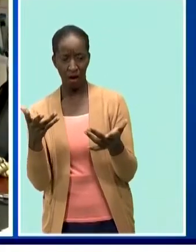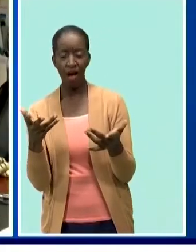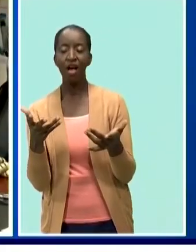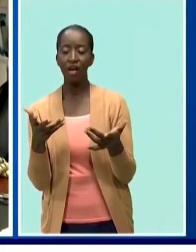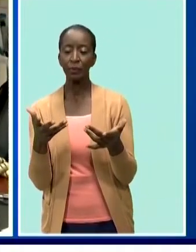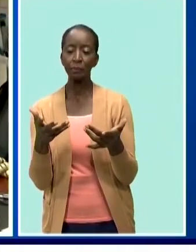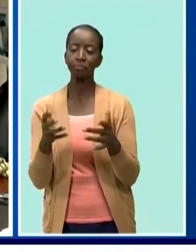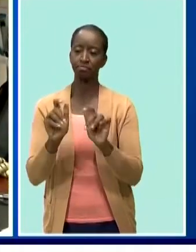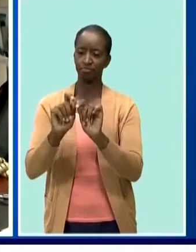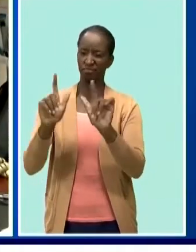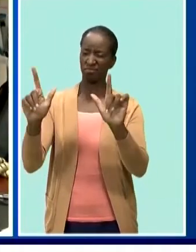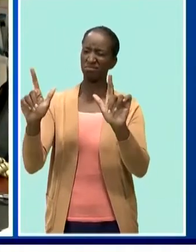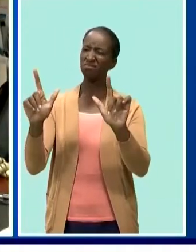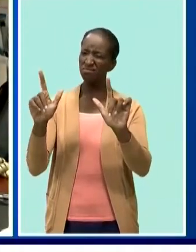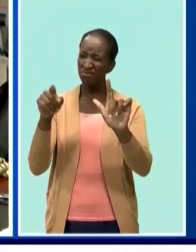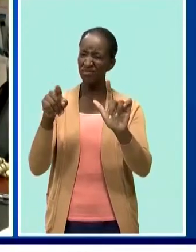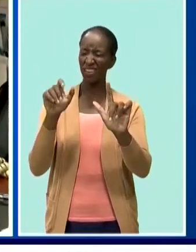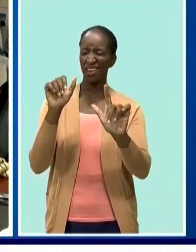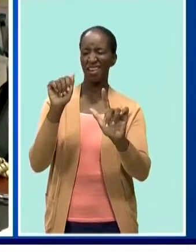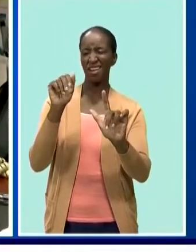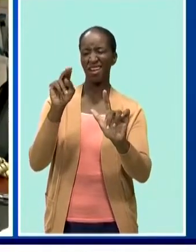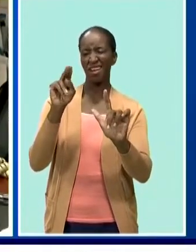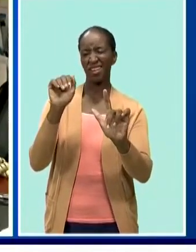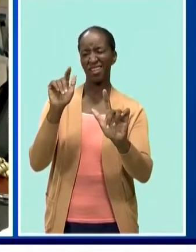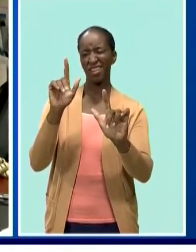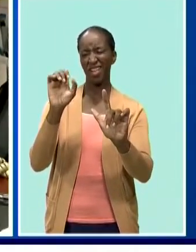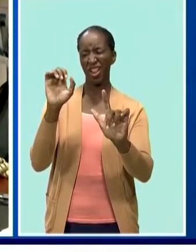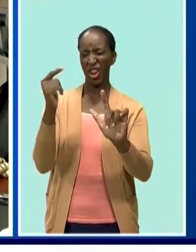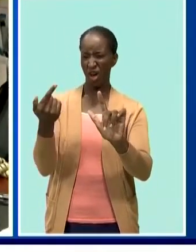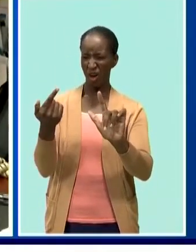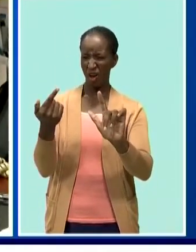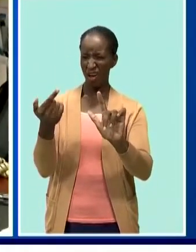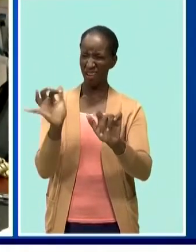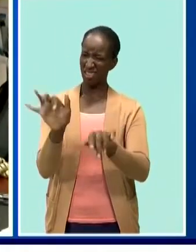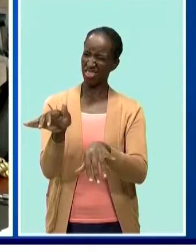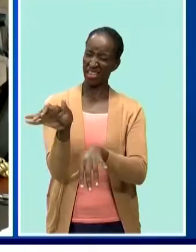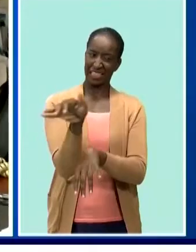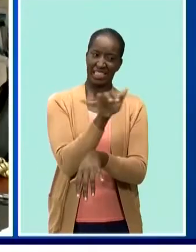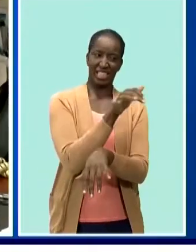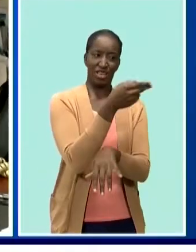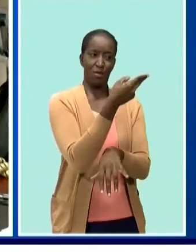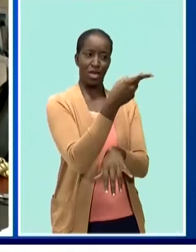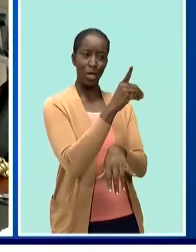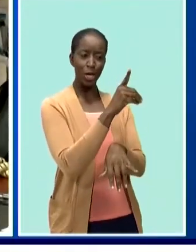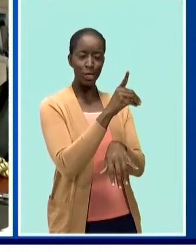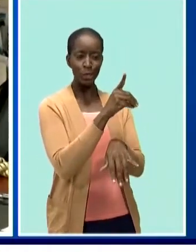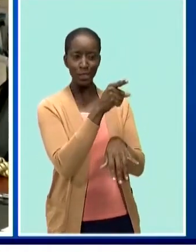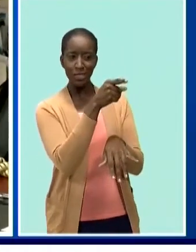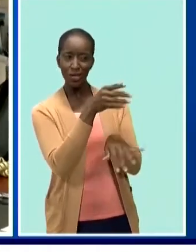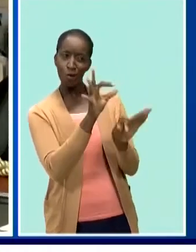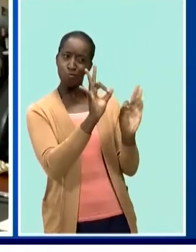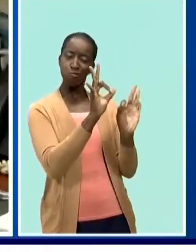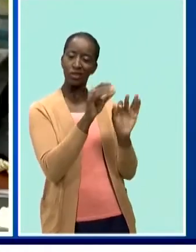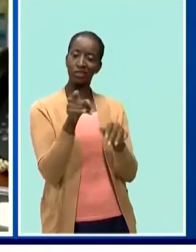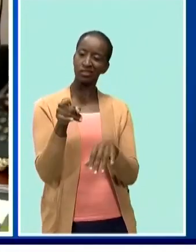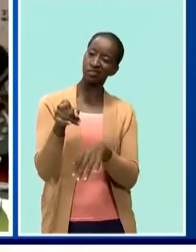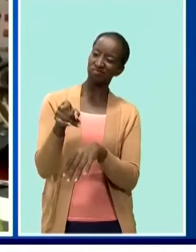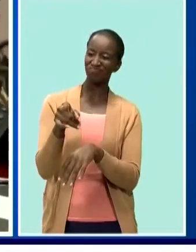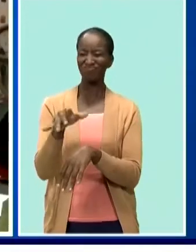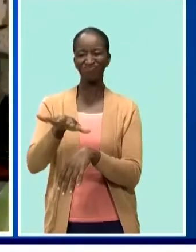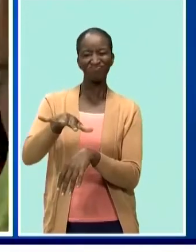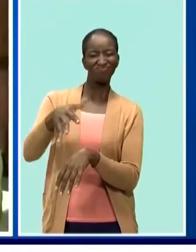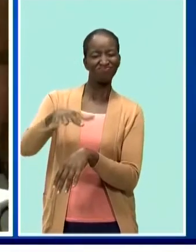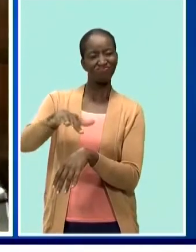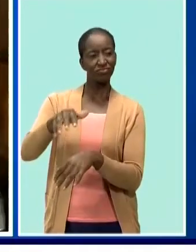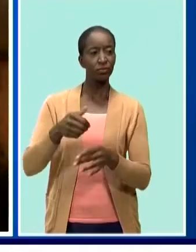their service will look analog as opposed to HD. So let me ask you the question, is the option